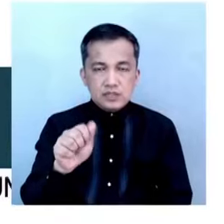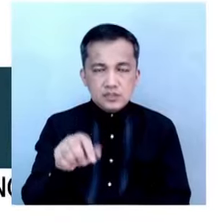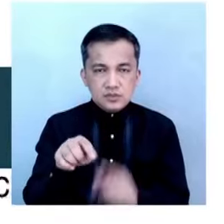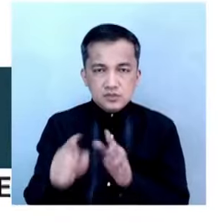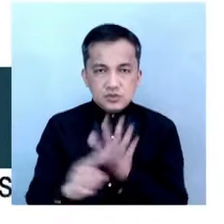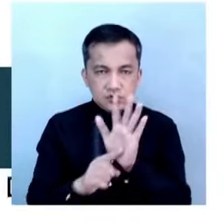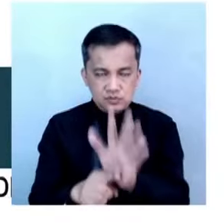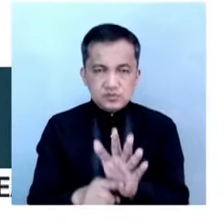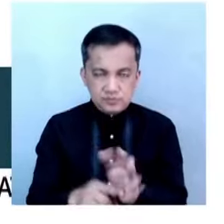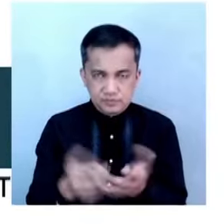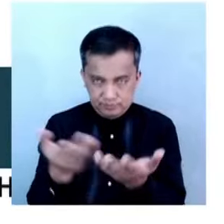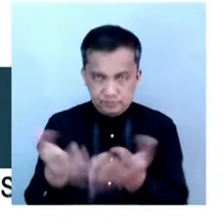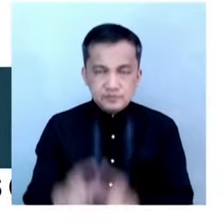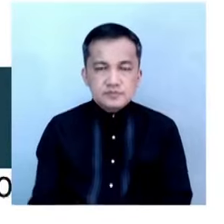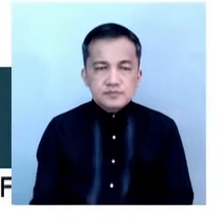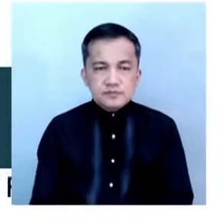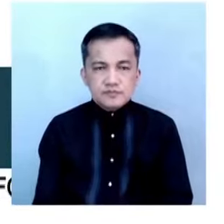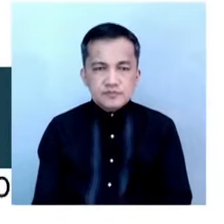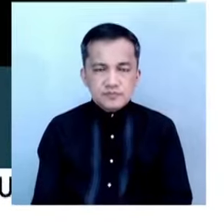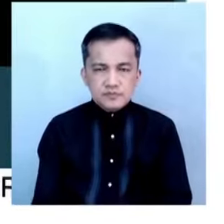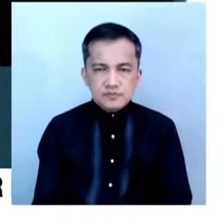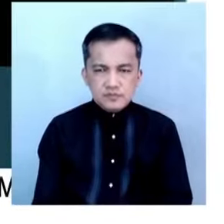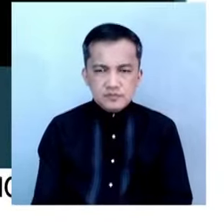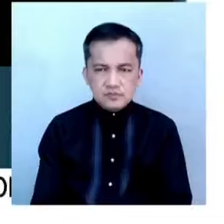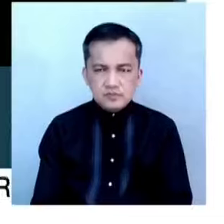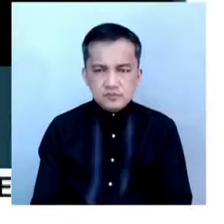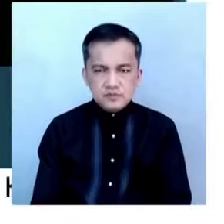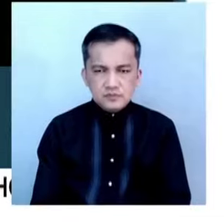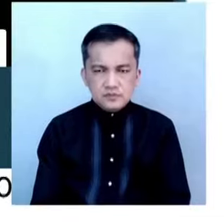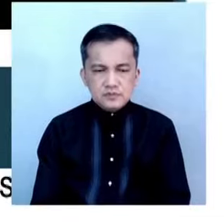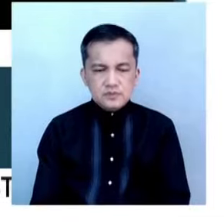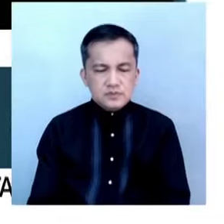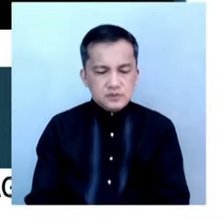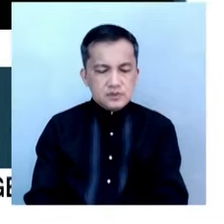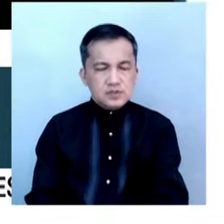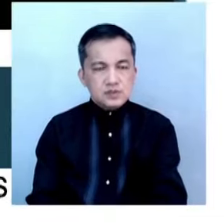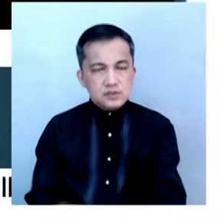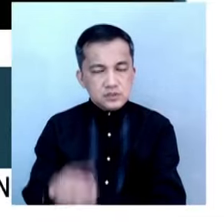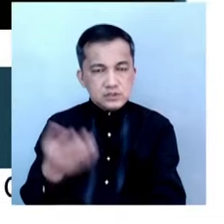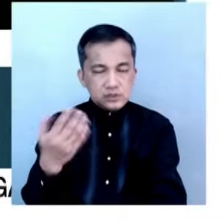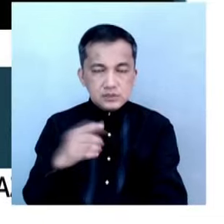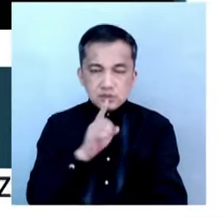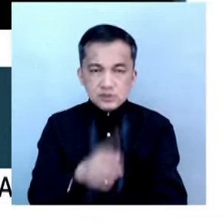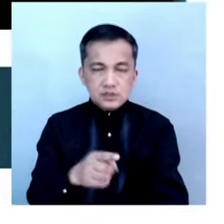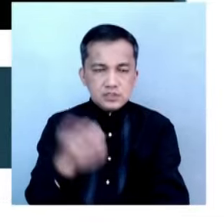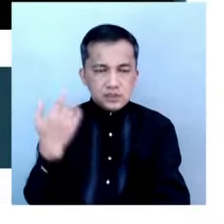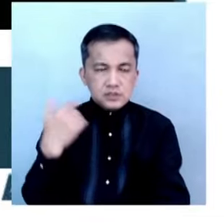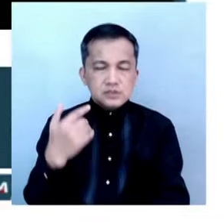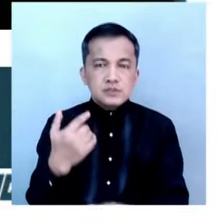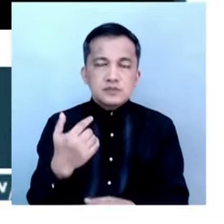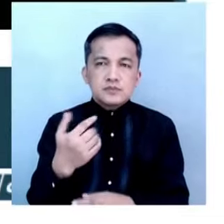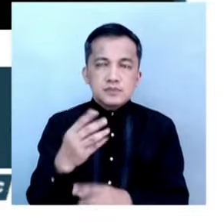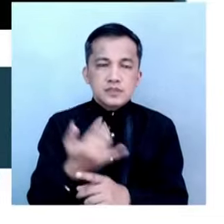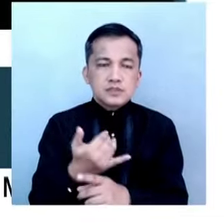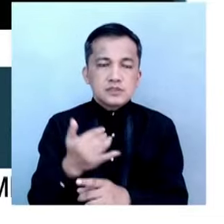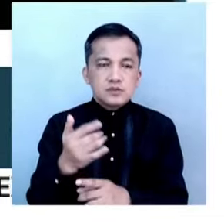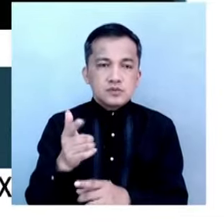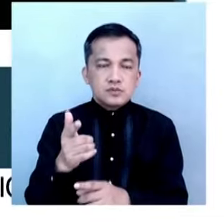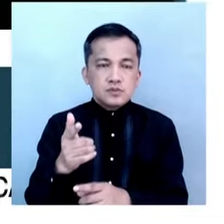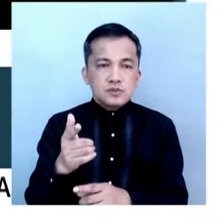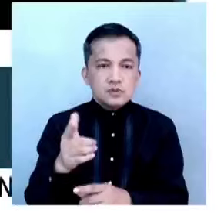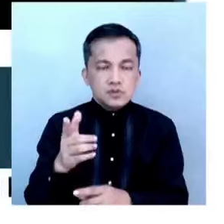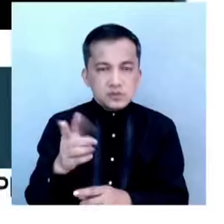Dr. Sevilla. Yes, well, in fact, last May 26, 2024, we issued an advisory because we noticed that there's